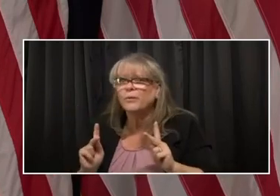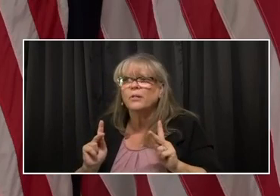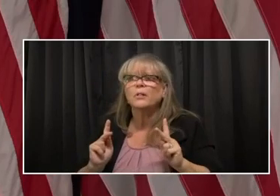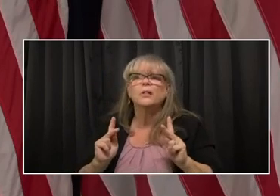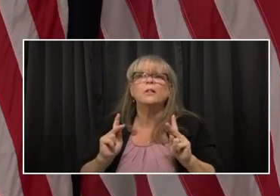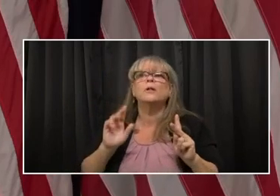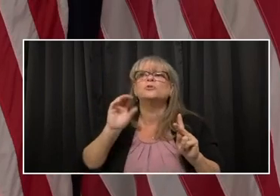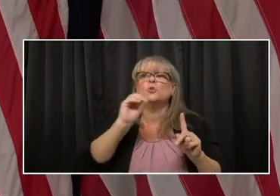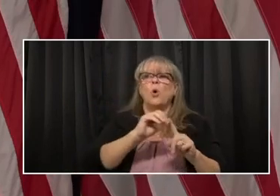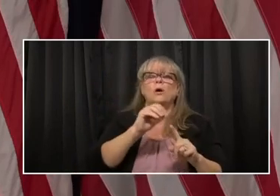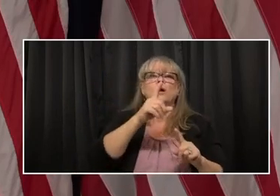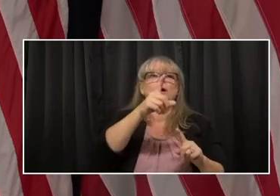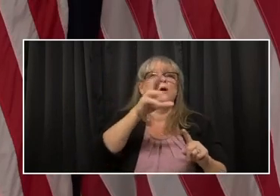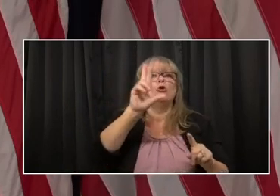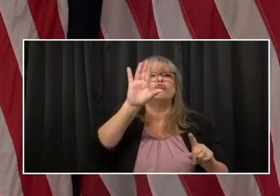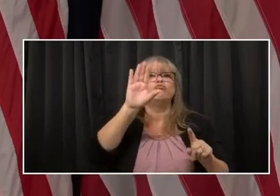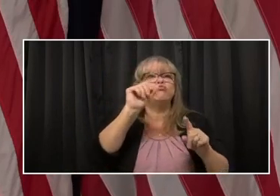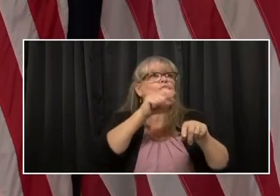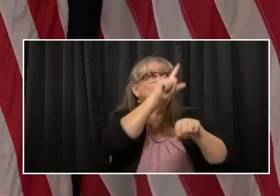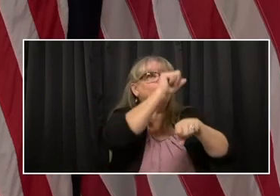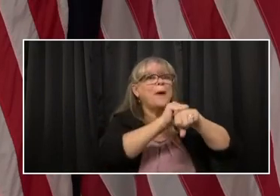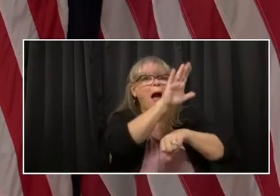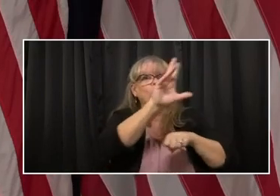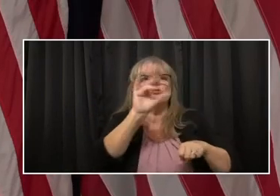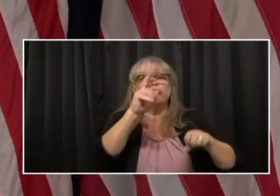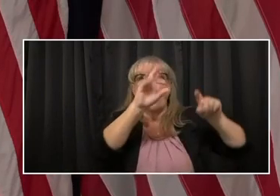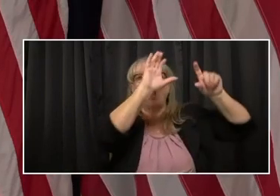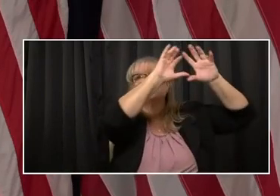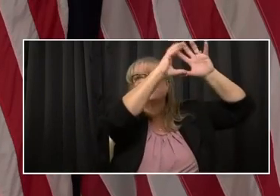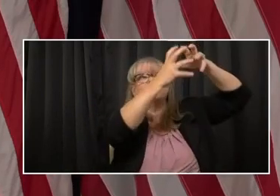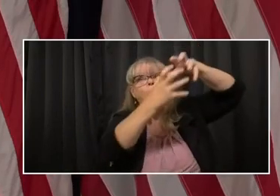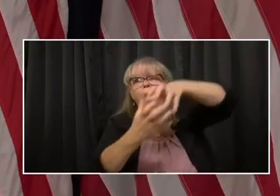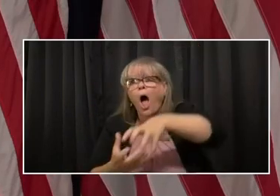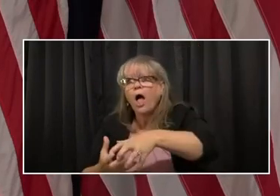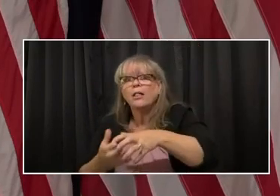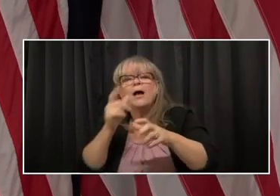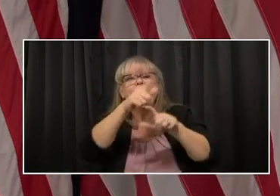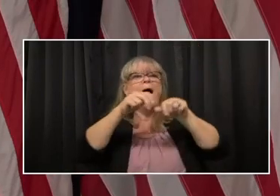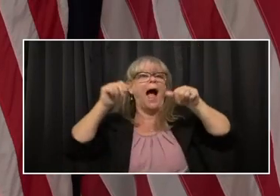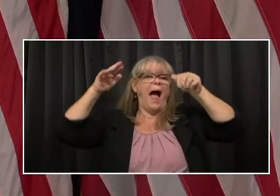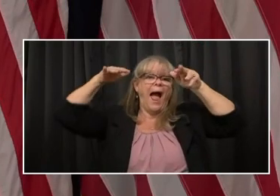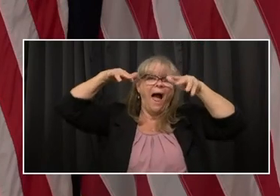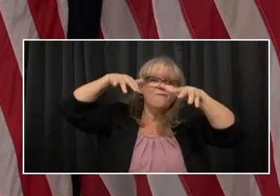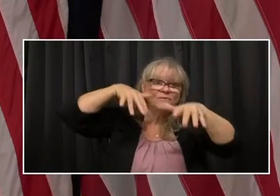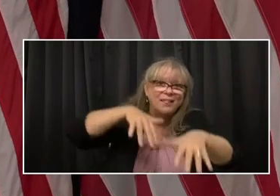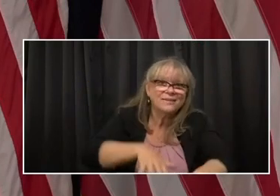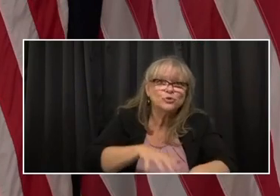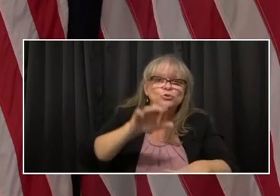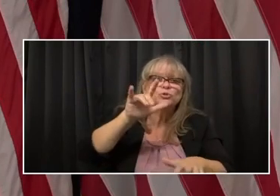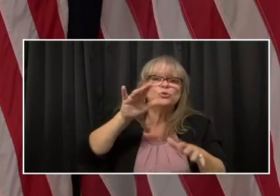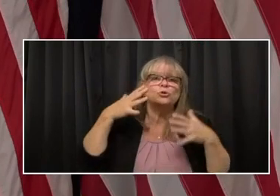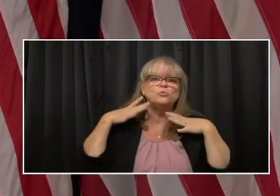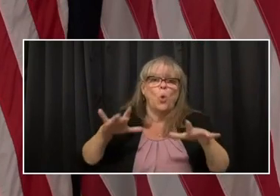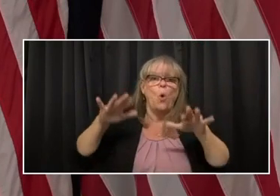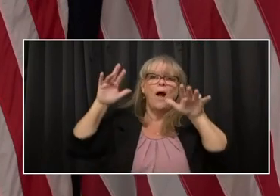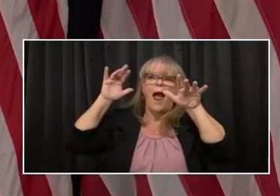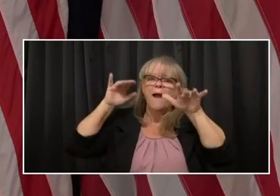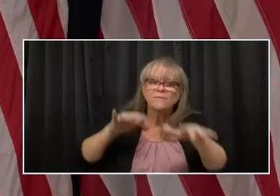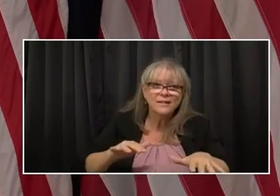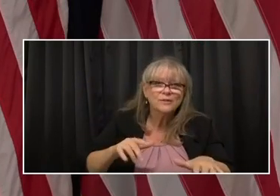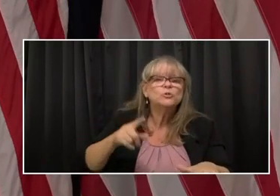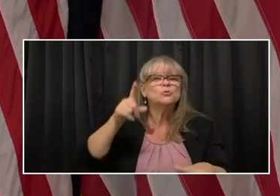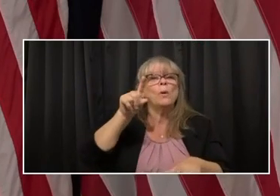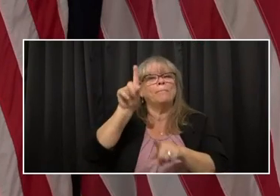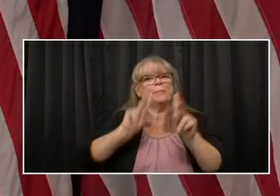or avalanches. It looks like in this case drowning. So I want to really show our appreciation